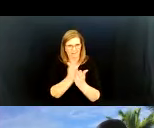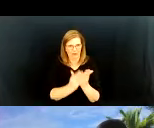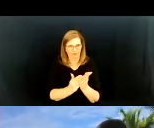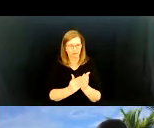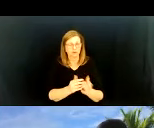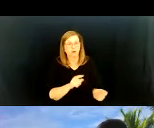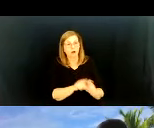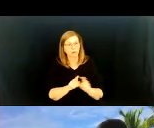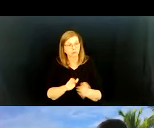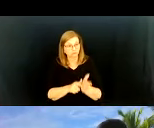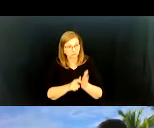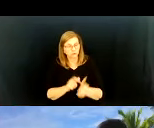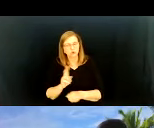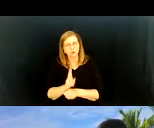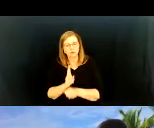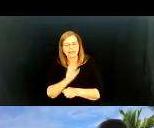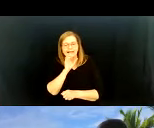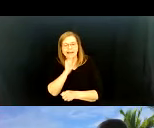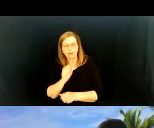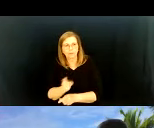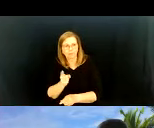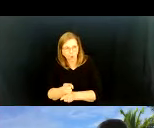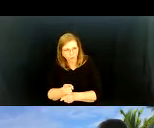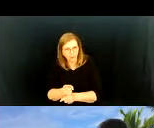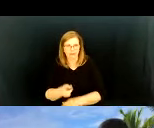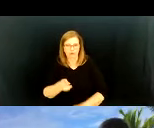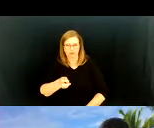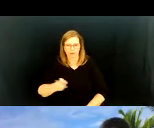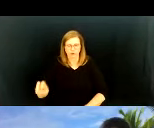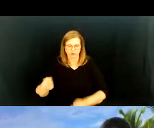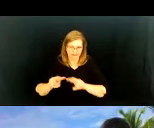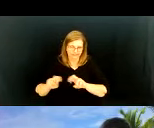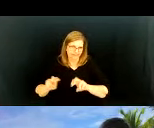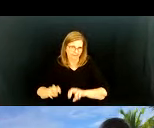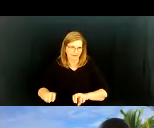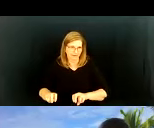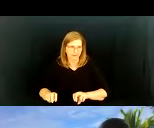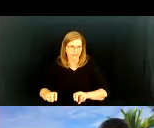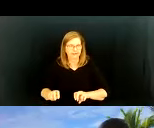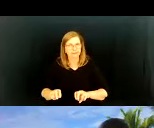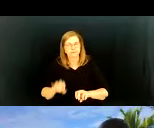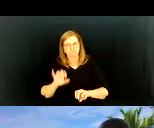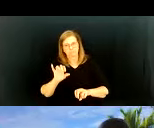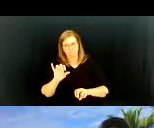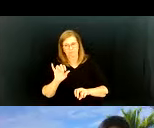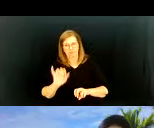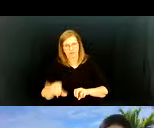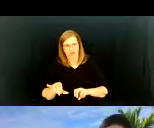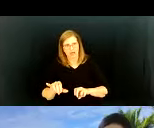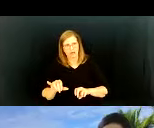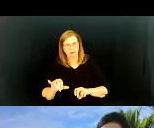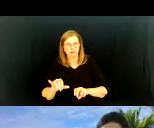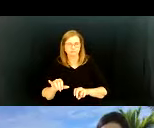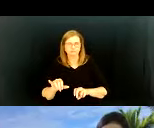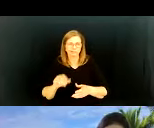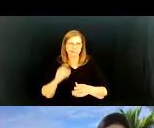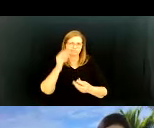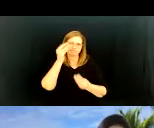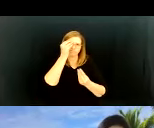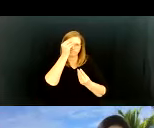includes the use of age-appropriate transition assessments, which lead us to post-secondary goals in